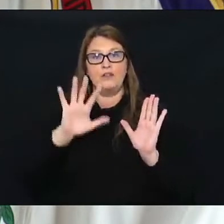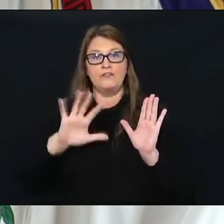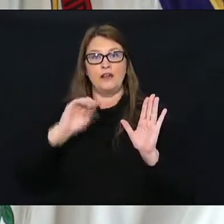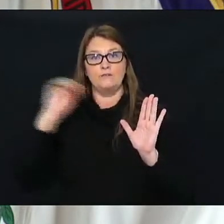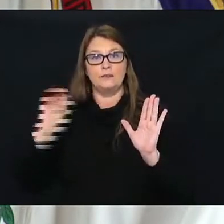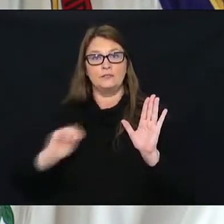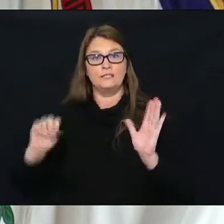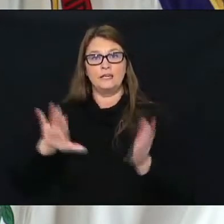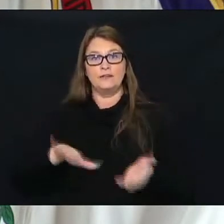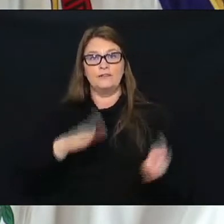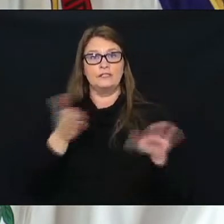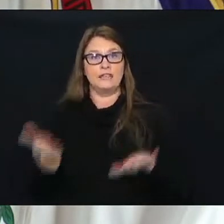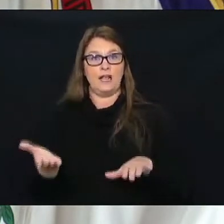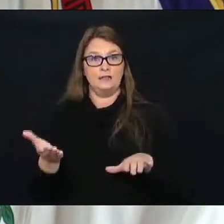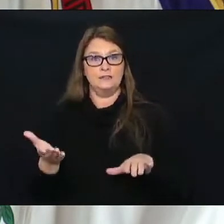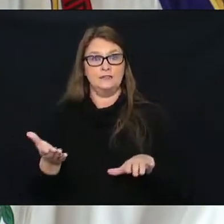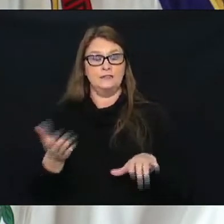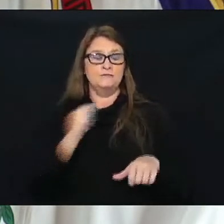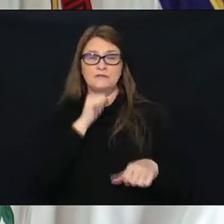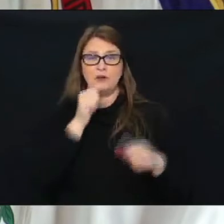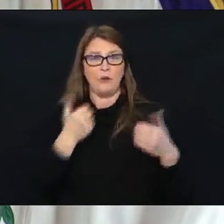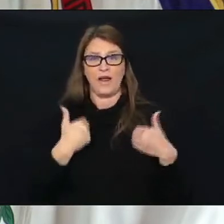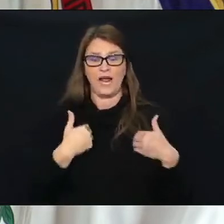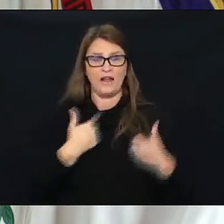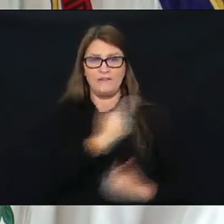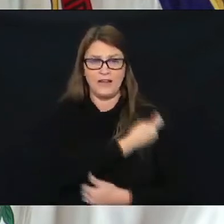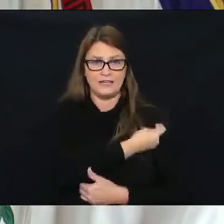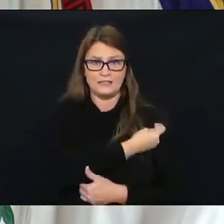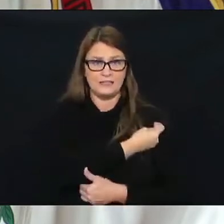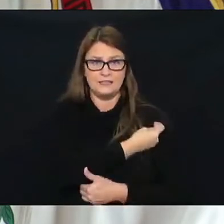deaths in West Virginia have been unvaccinated people.